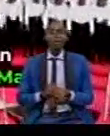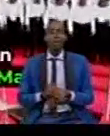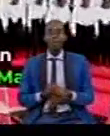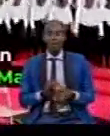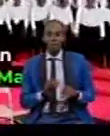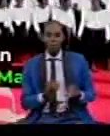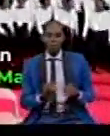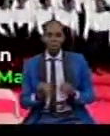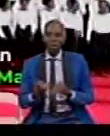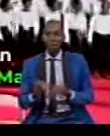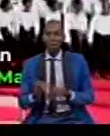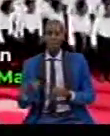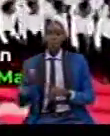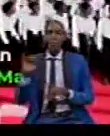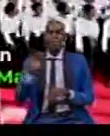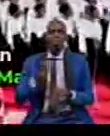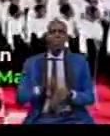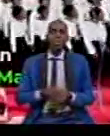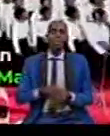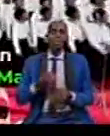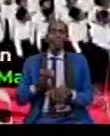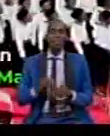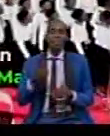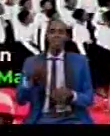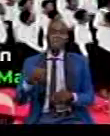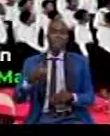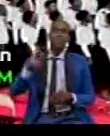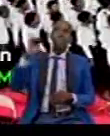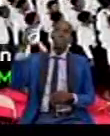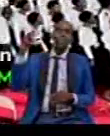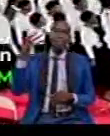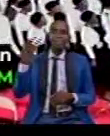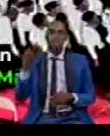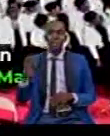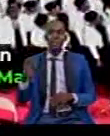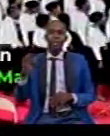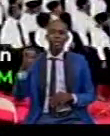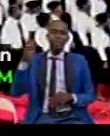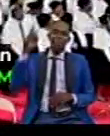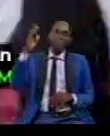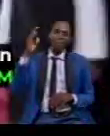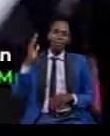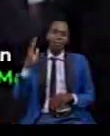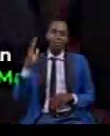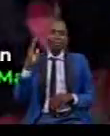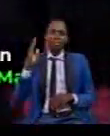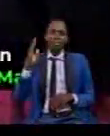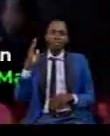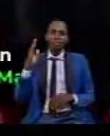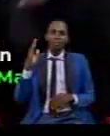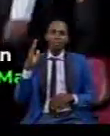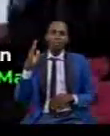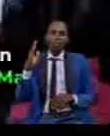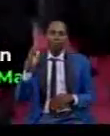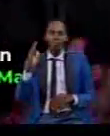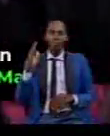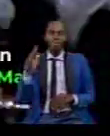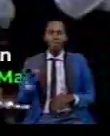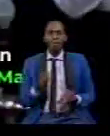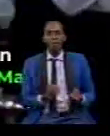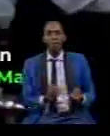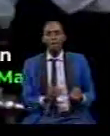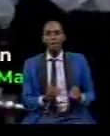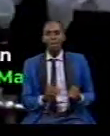you are listening on television. I have taken this decision this evening. Please send your name, your